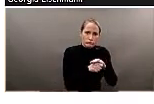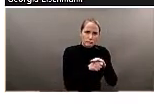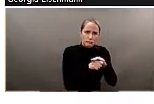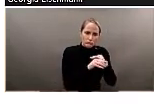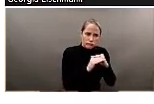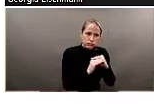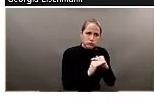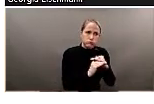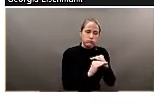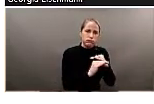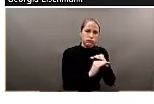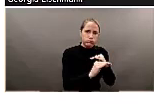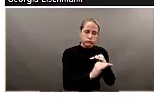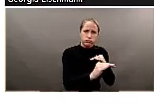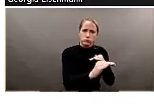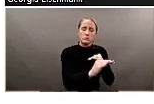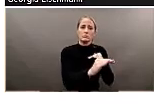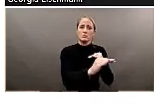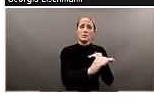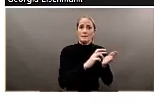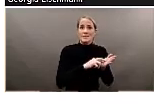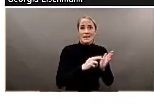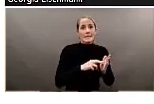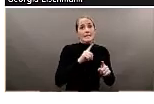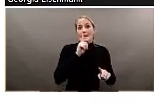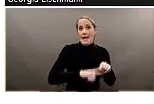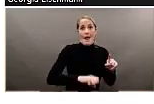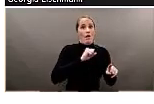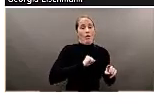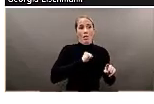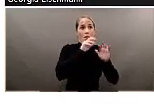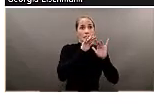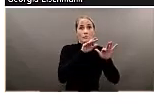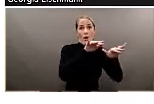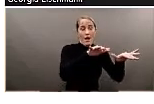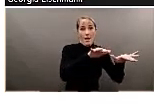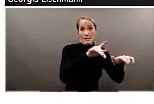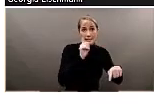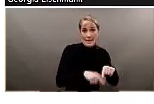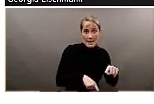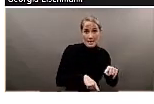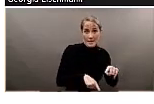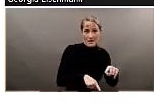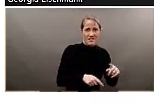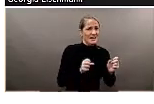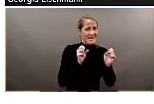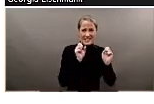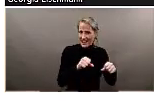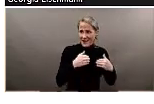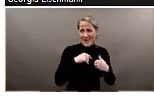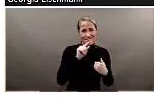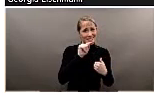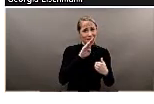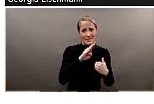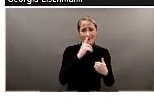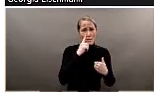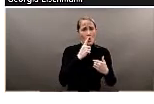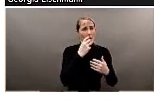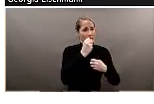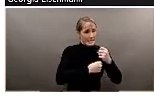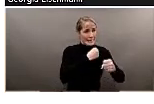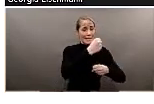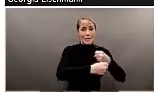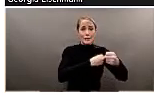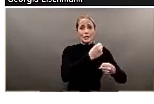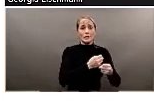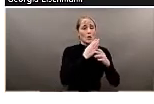symptoms, and they cannot spread TB germs from to others. People can have latent TB for years, right? So